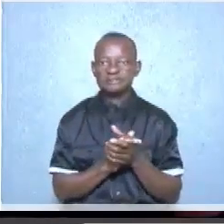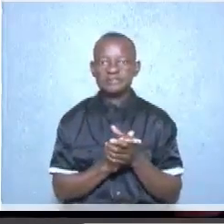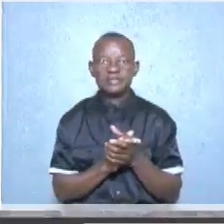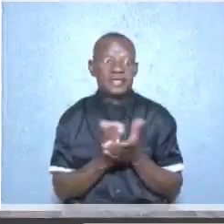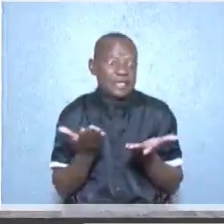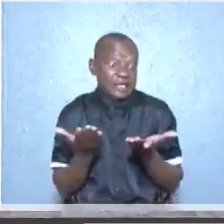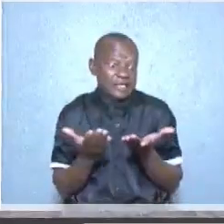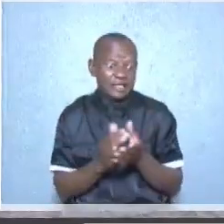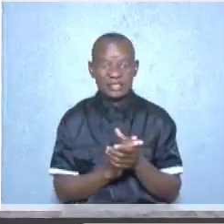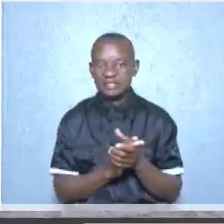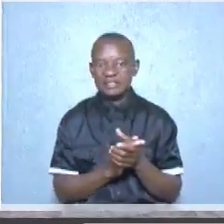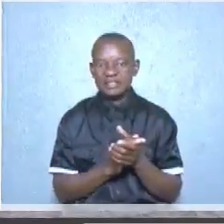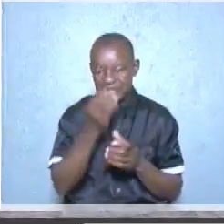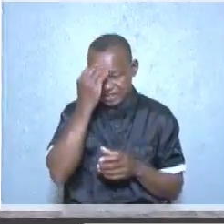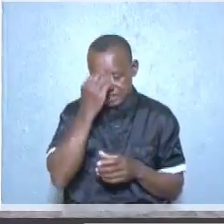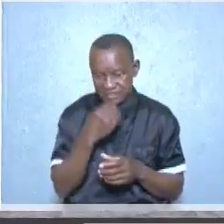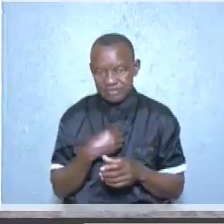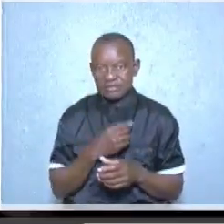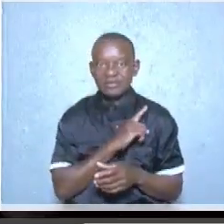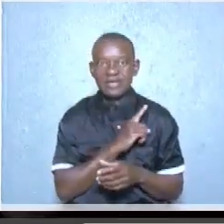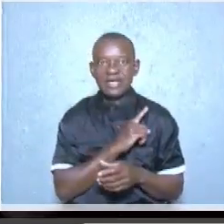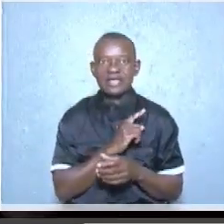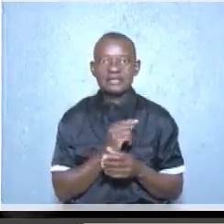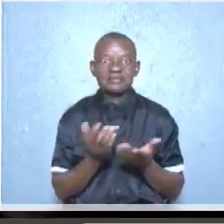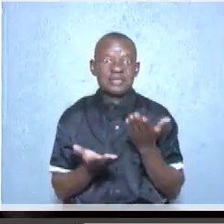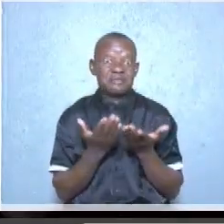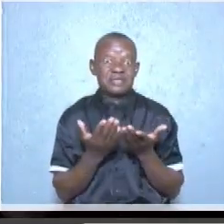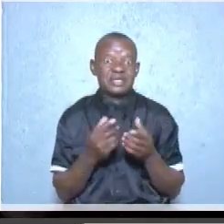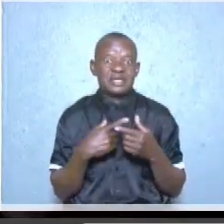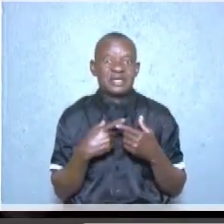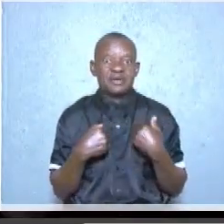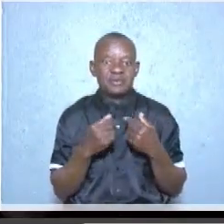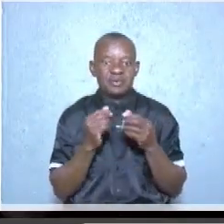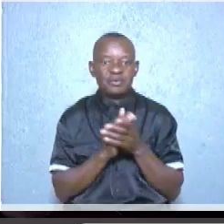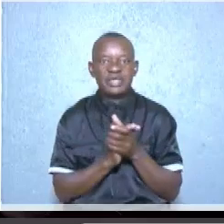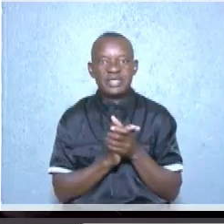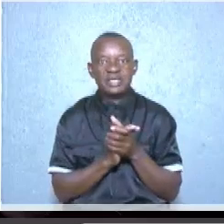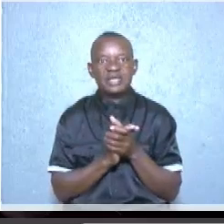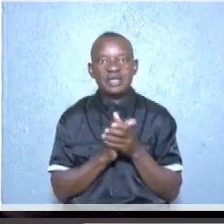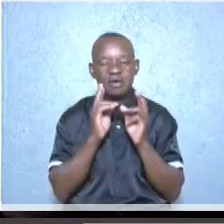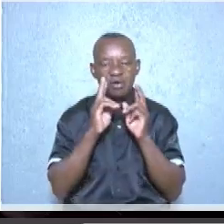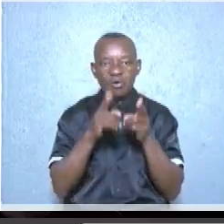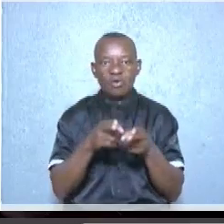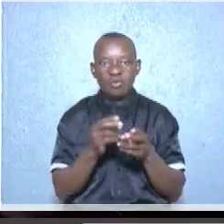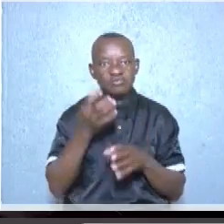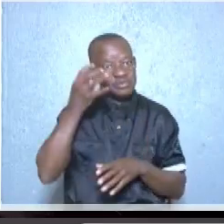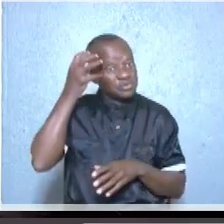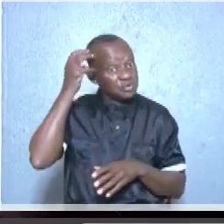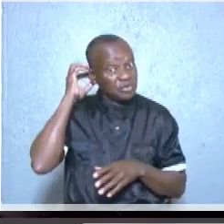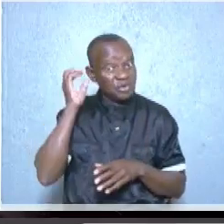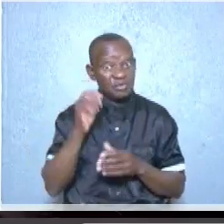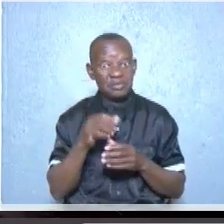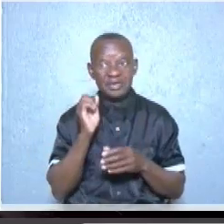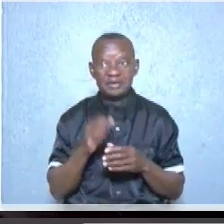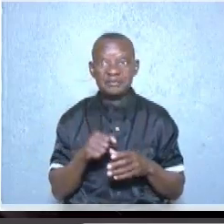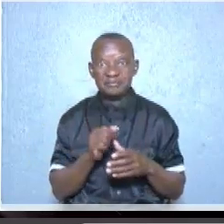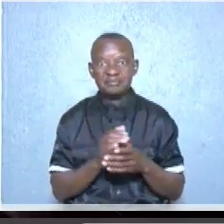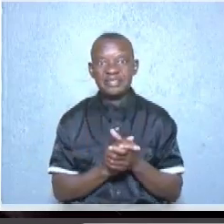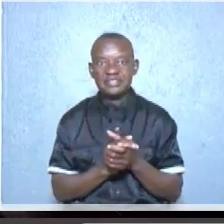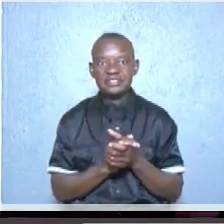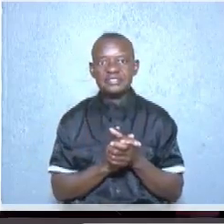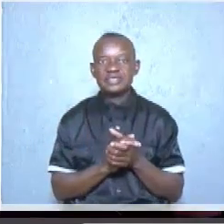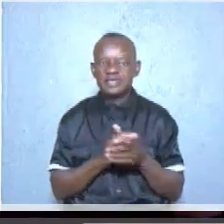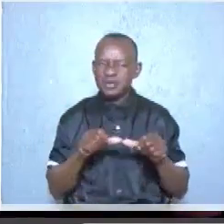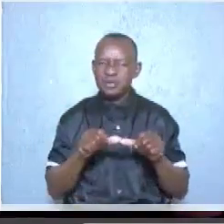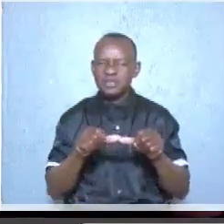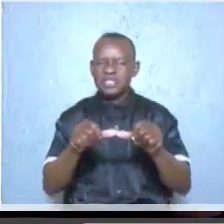And it's one of the things also that especially the small kids keep saying, and they said, oh, but can he die though?